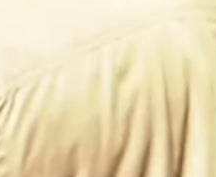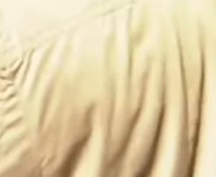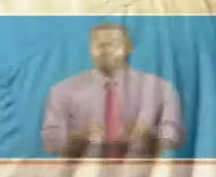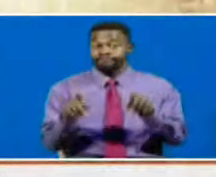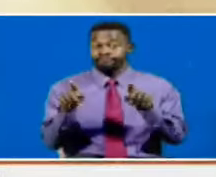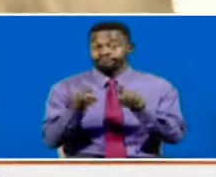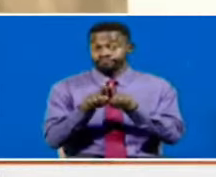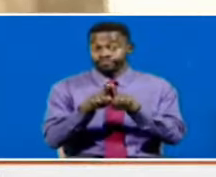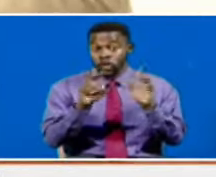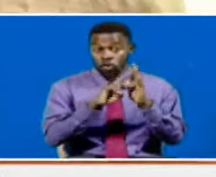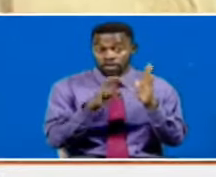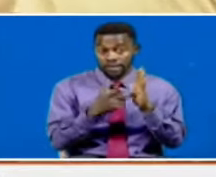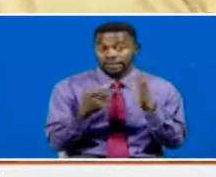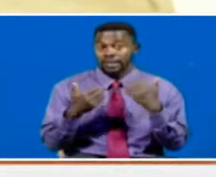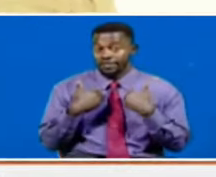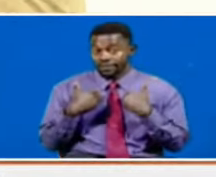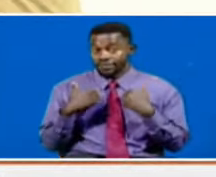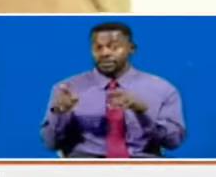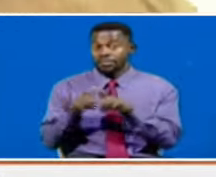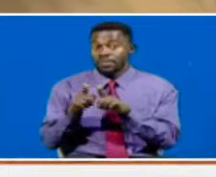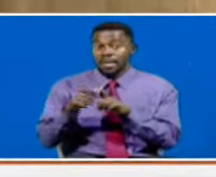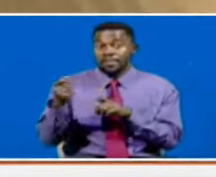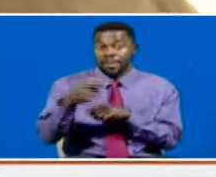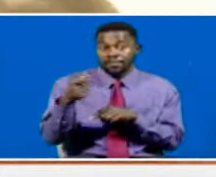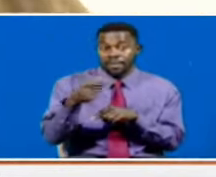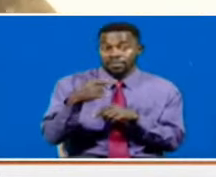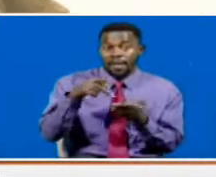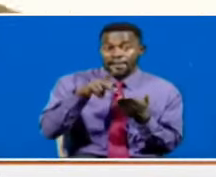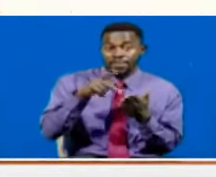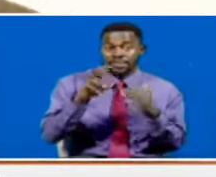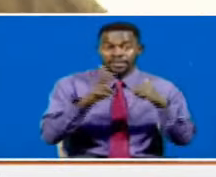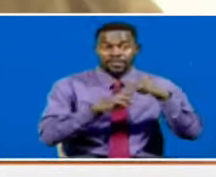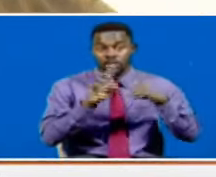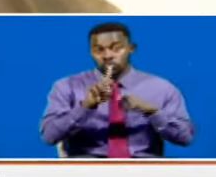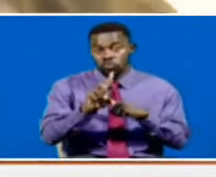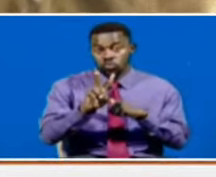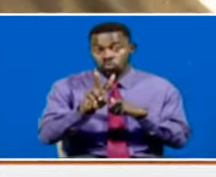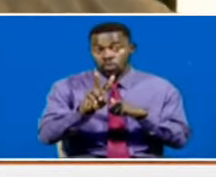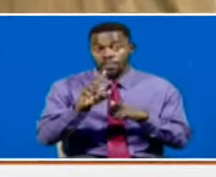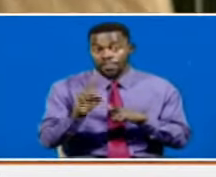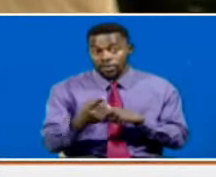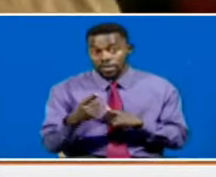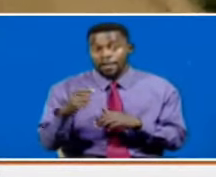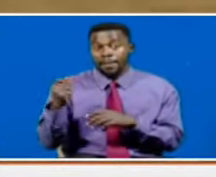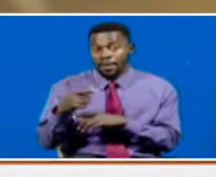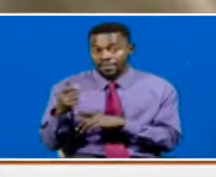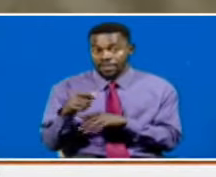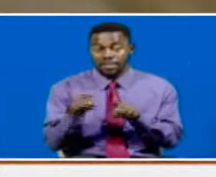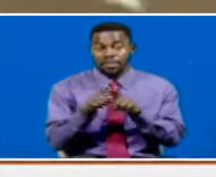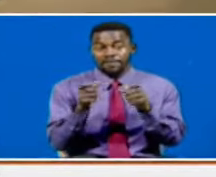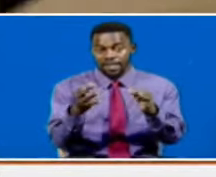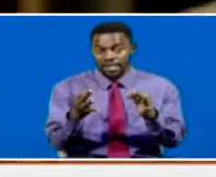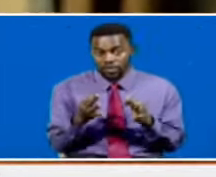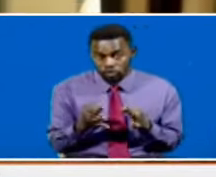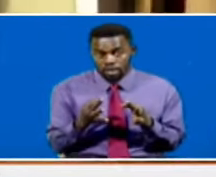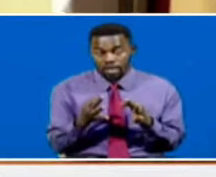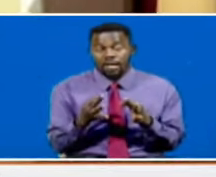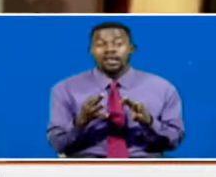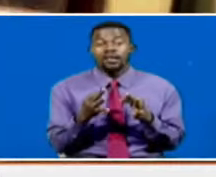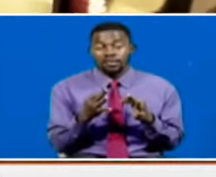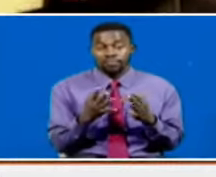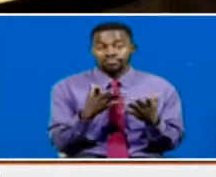Their average net income was 72,000 shillings per month. Their financial transactions tell a different story.